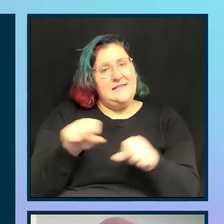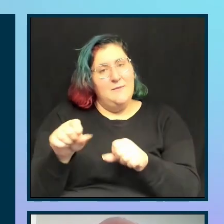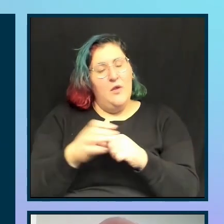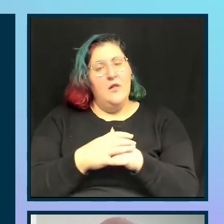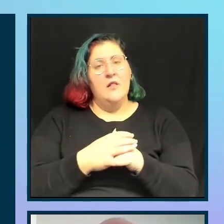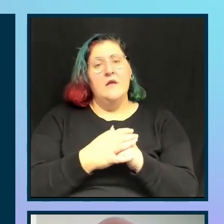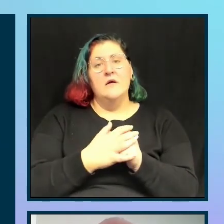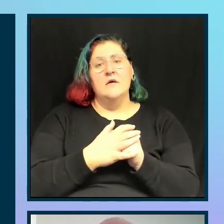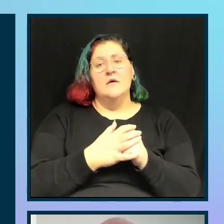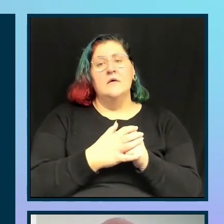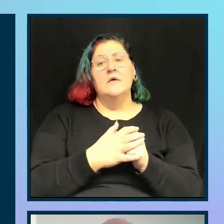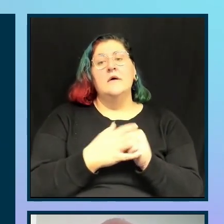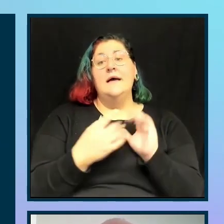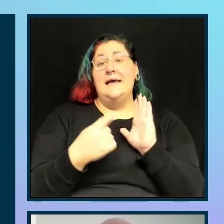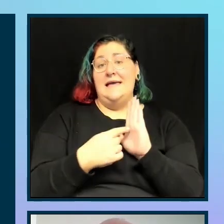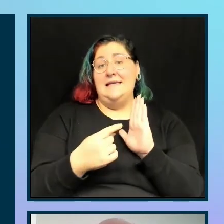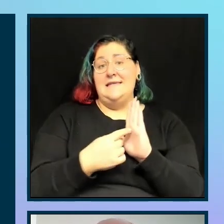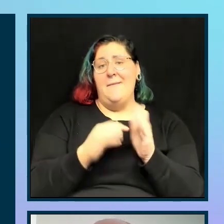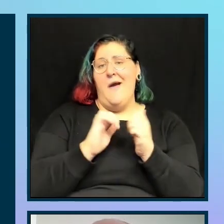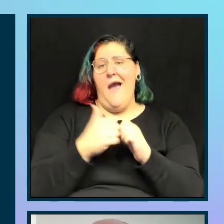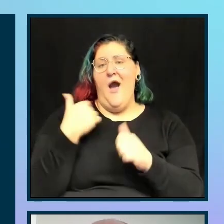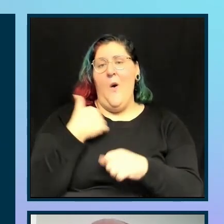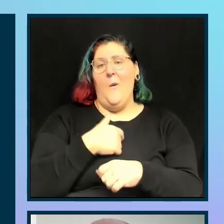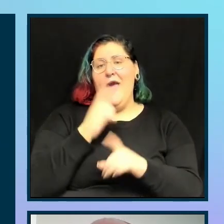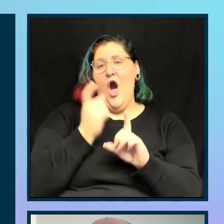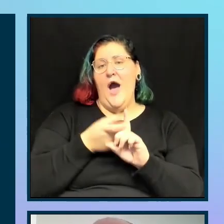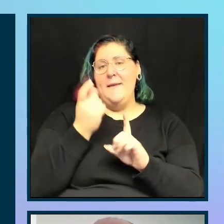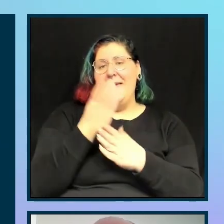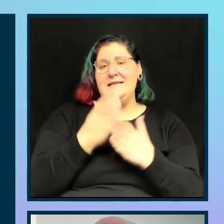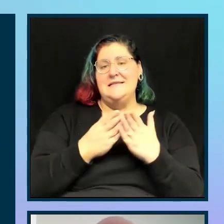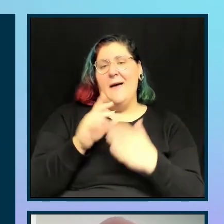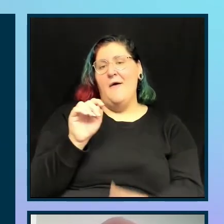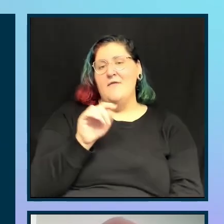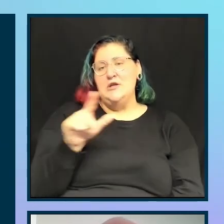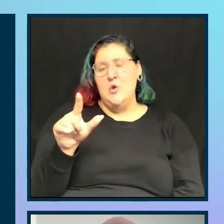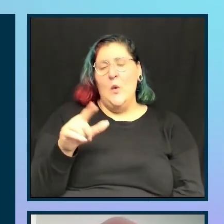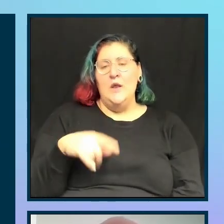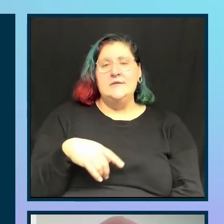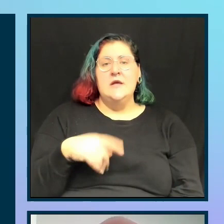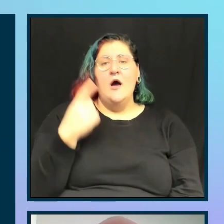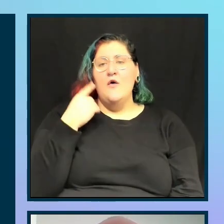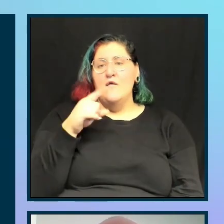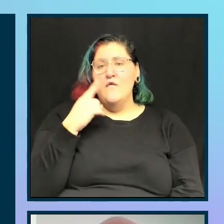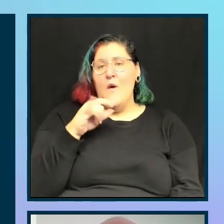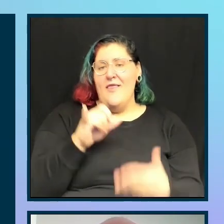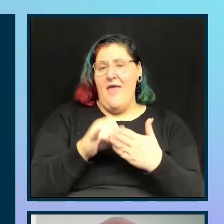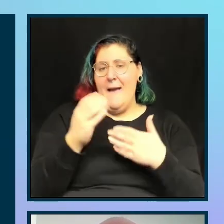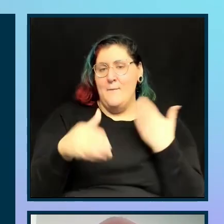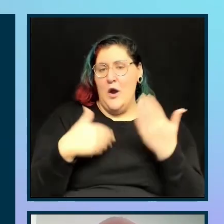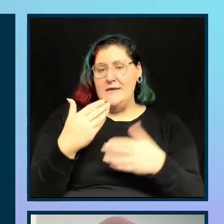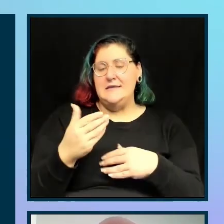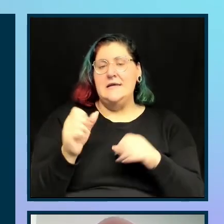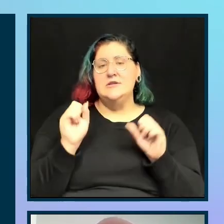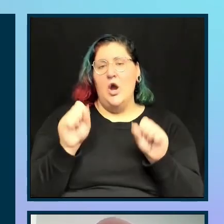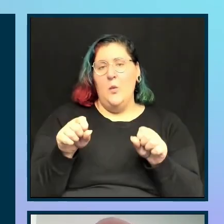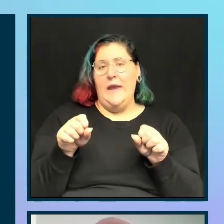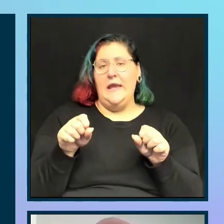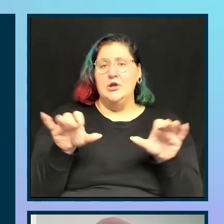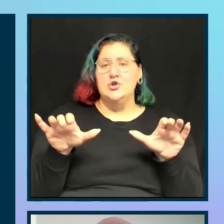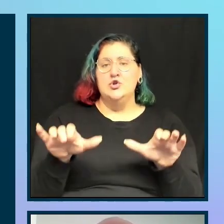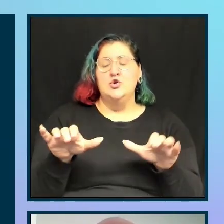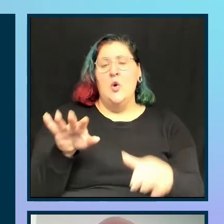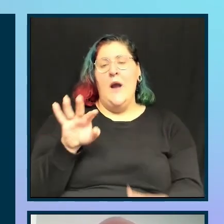tools and the automation processing that goes on for being able to do a file prep to